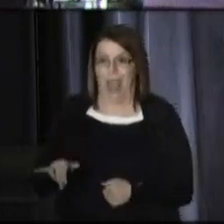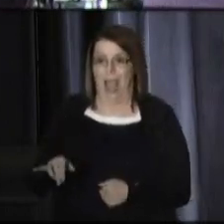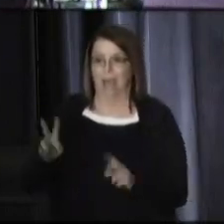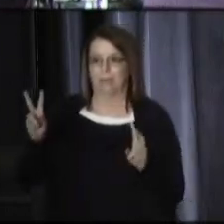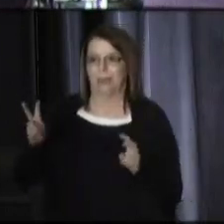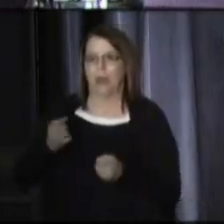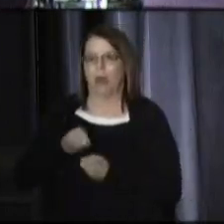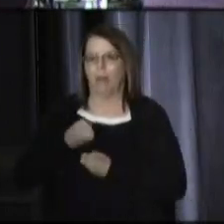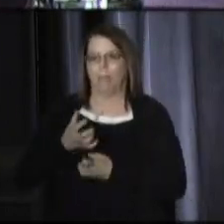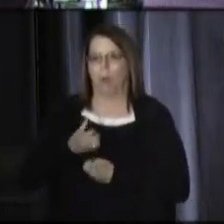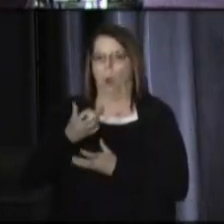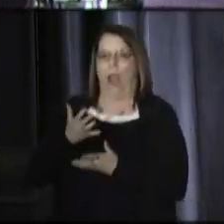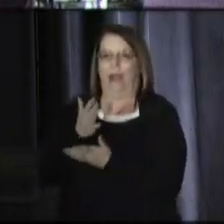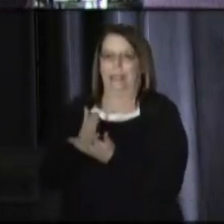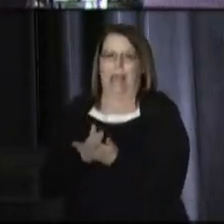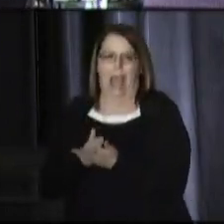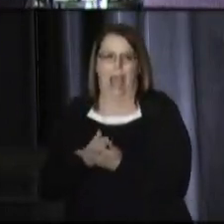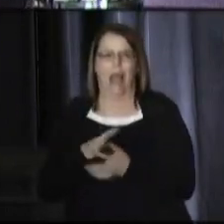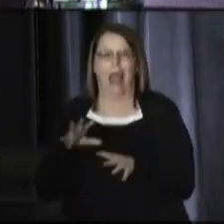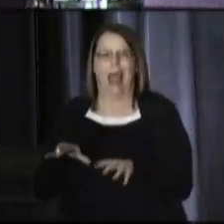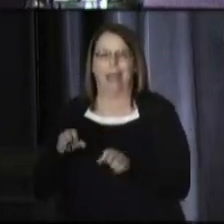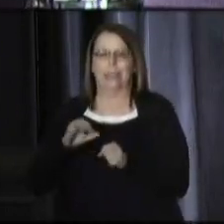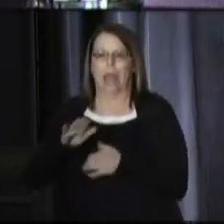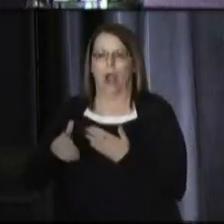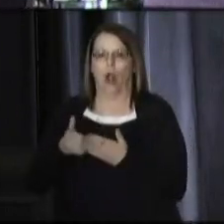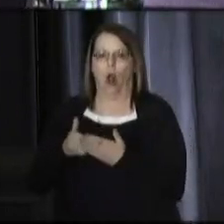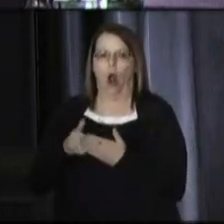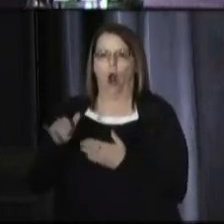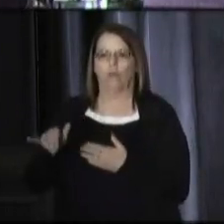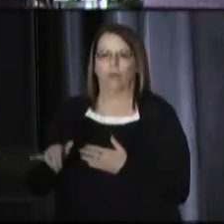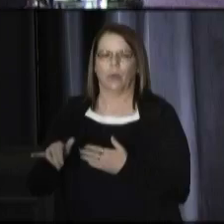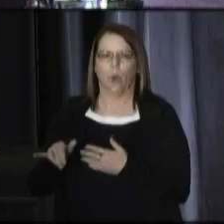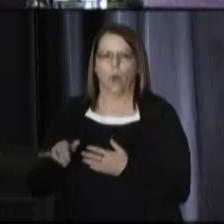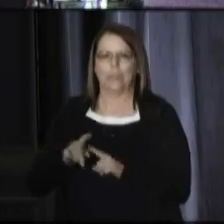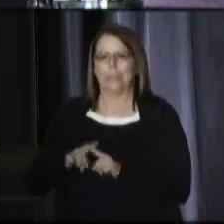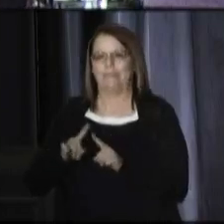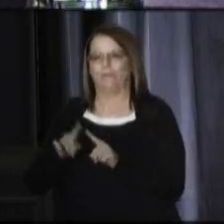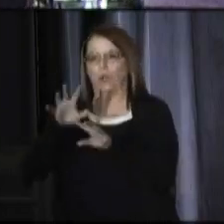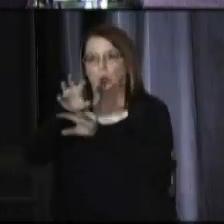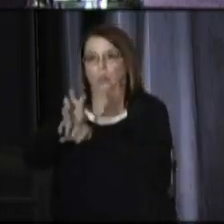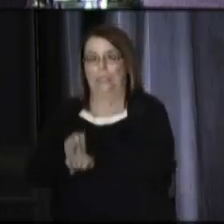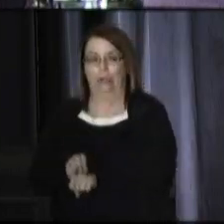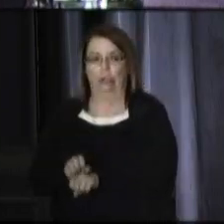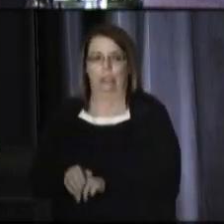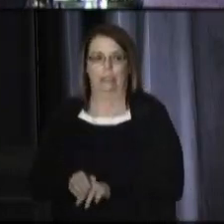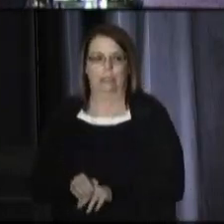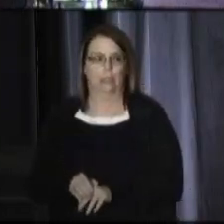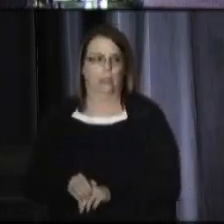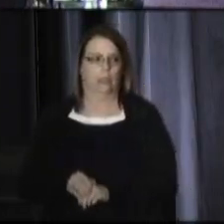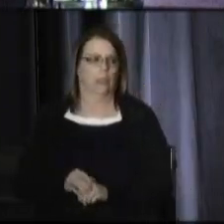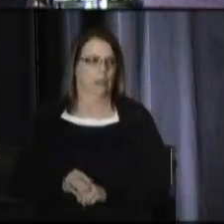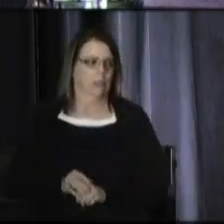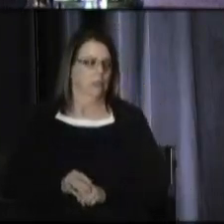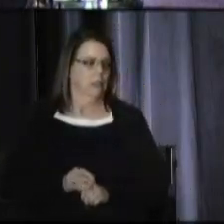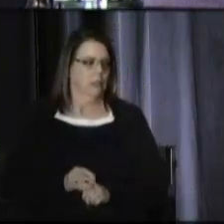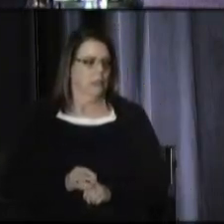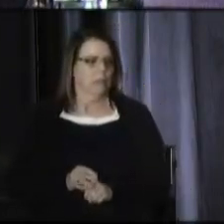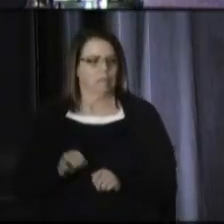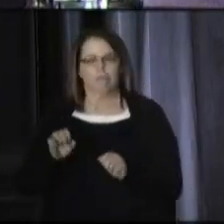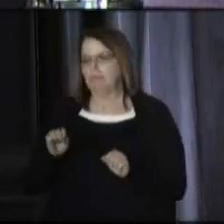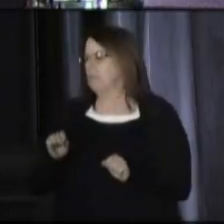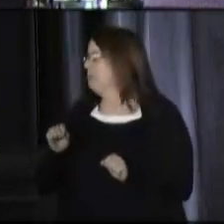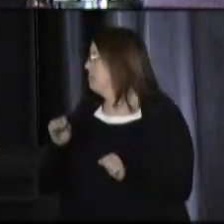the poetic that could be seen across a range of genres, like Mei Bursenbrug, Badu Kapil, Teresa